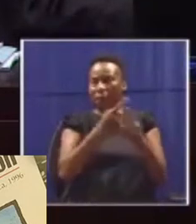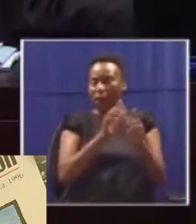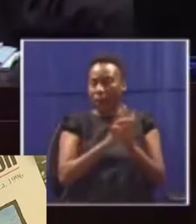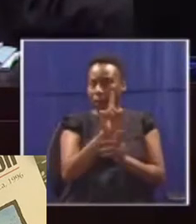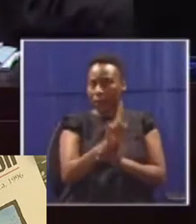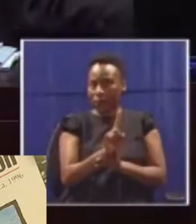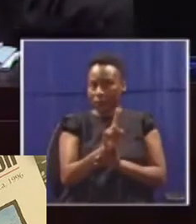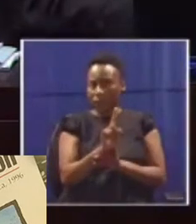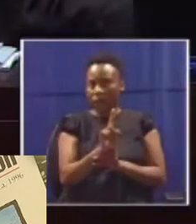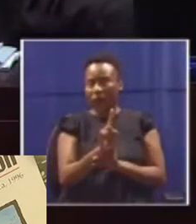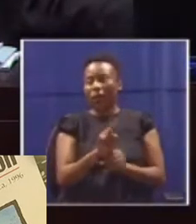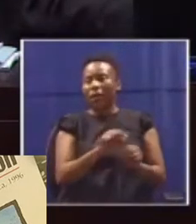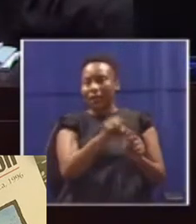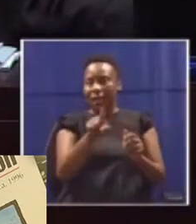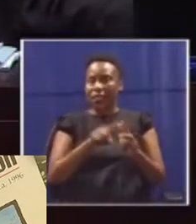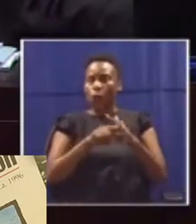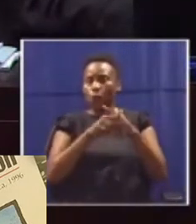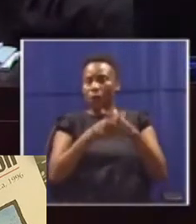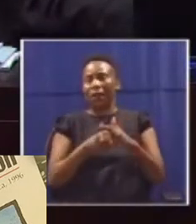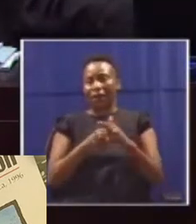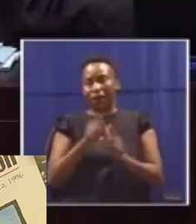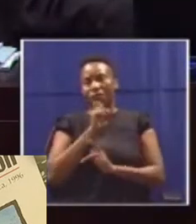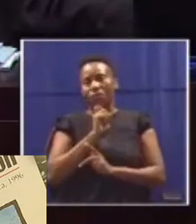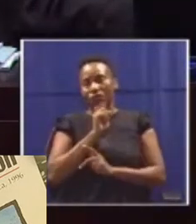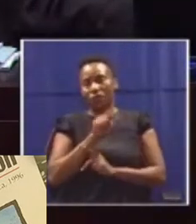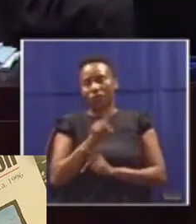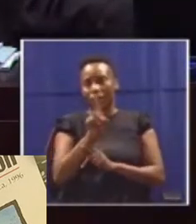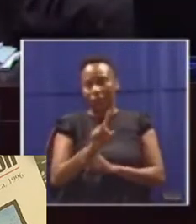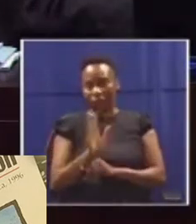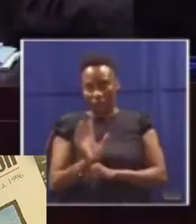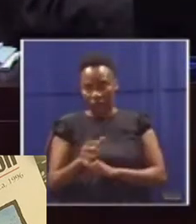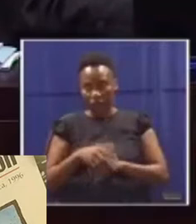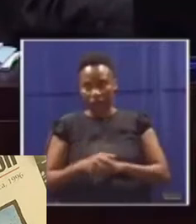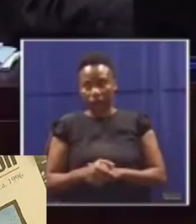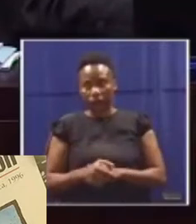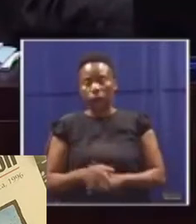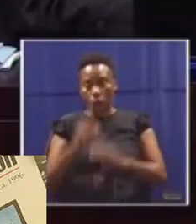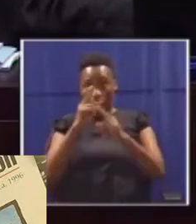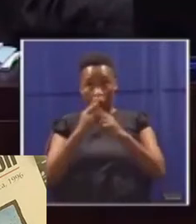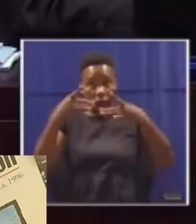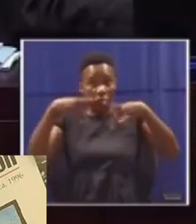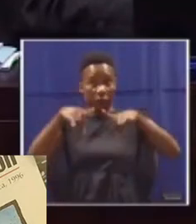mitigation equipment. Honorable Chairperson,